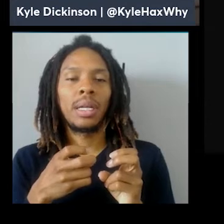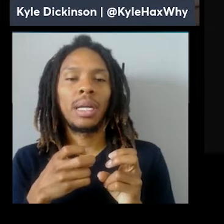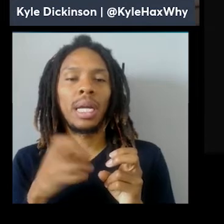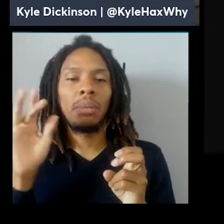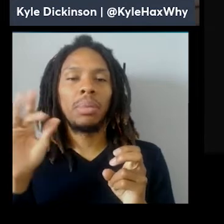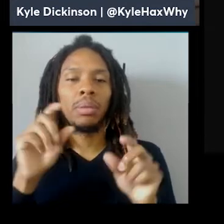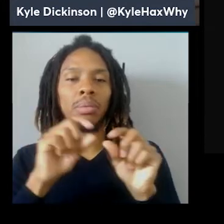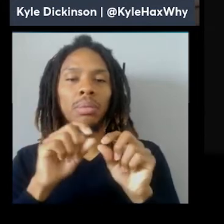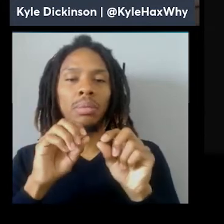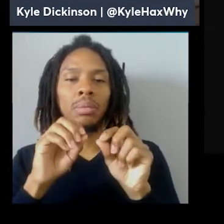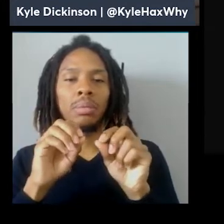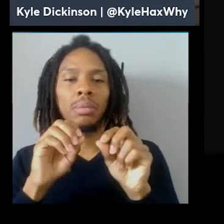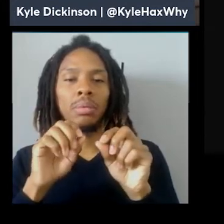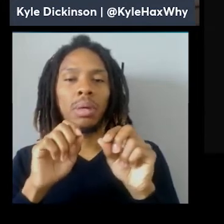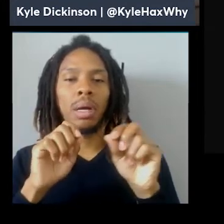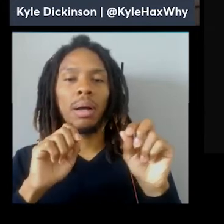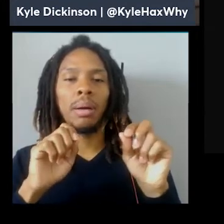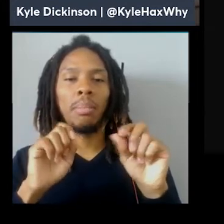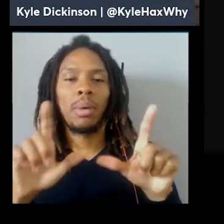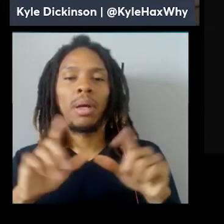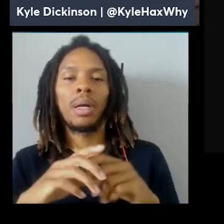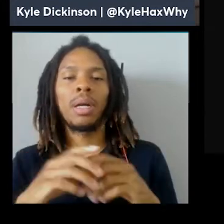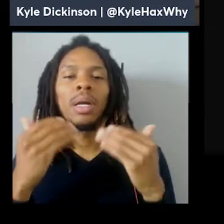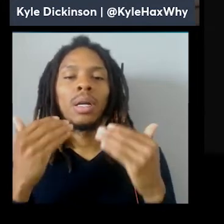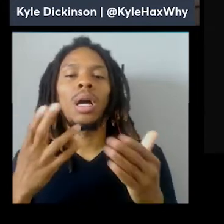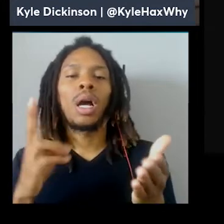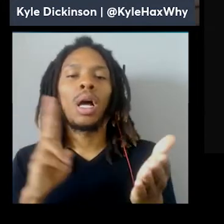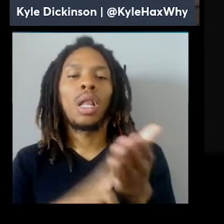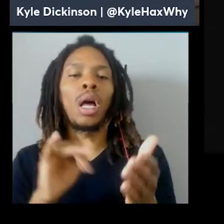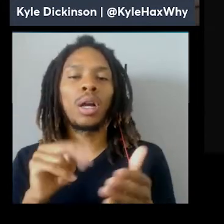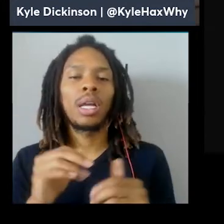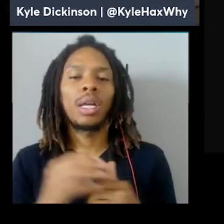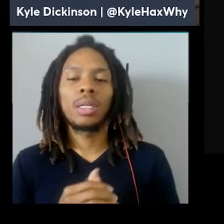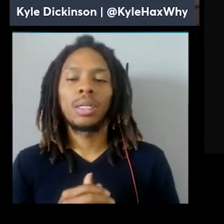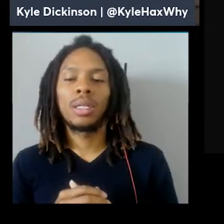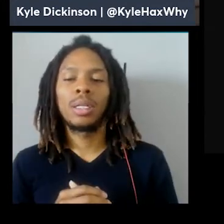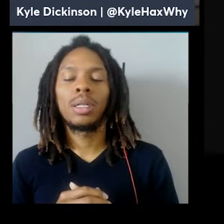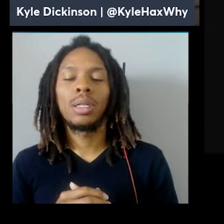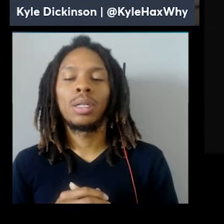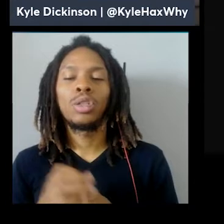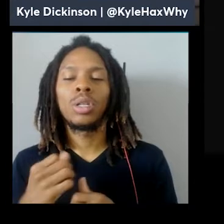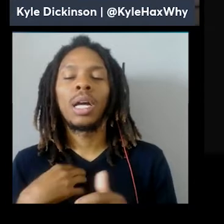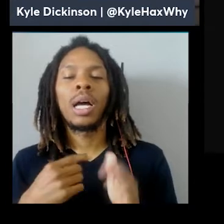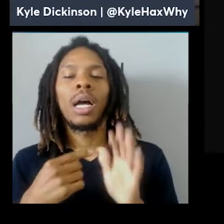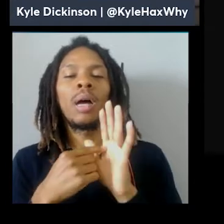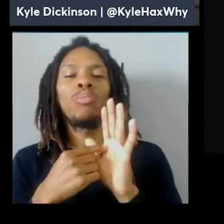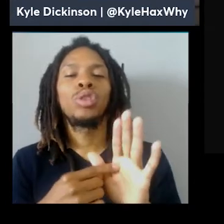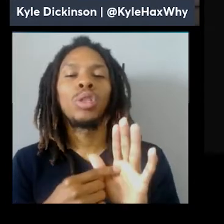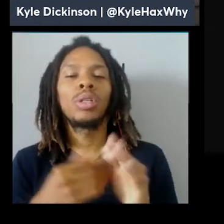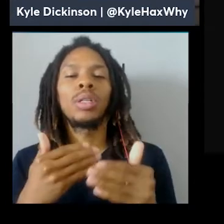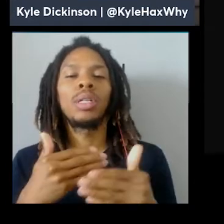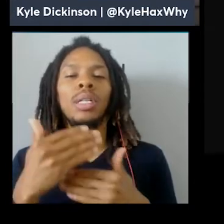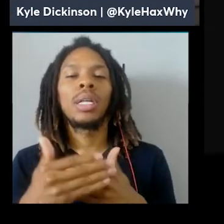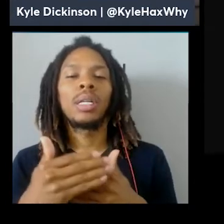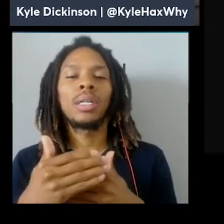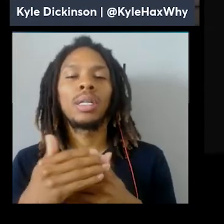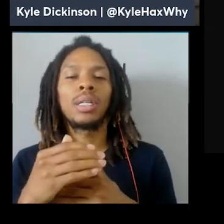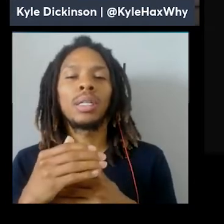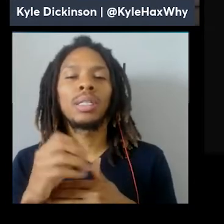And now let's go log in here. So I'm going to show you. Let's get that key